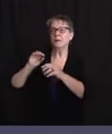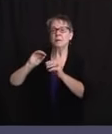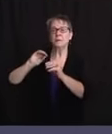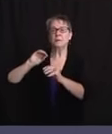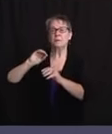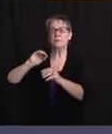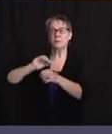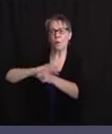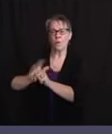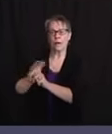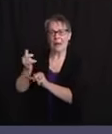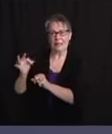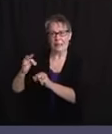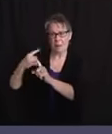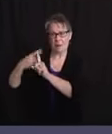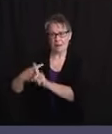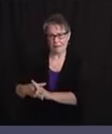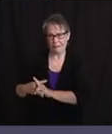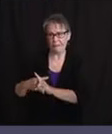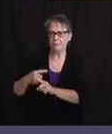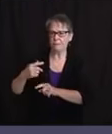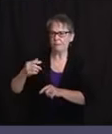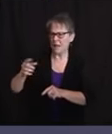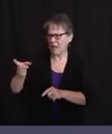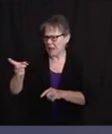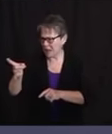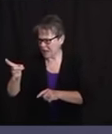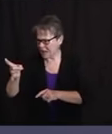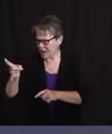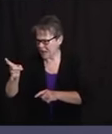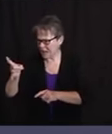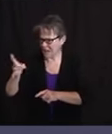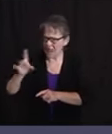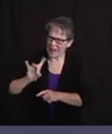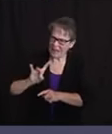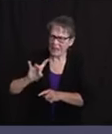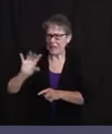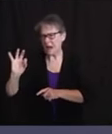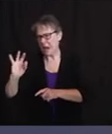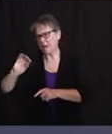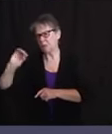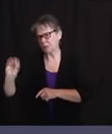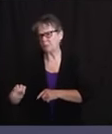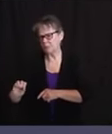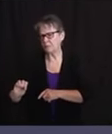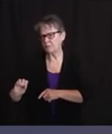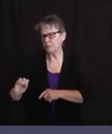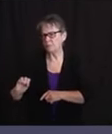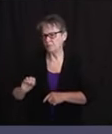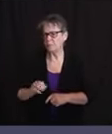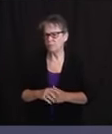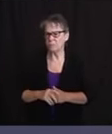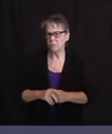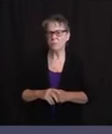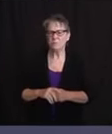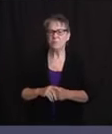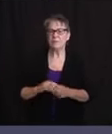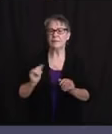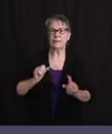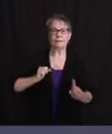long-term care facilities execute testing, last week, the state distributed 97,000 test